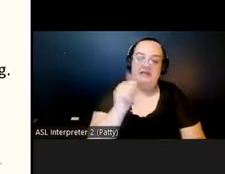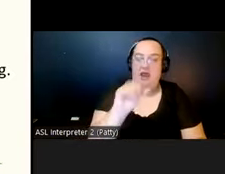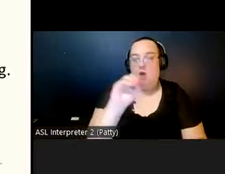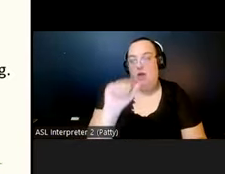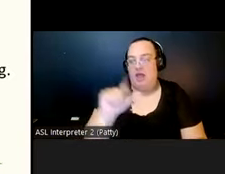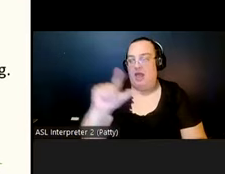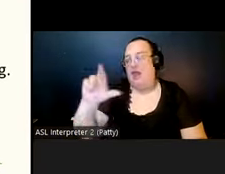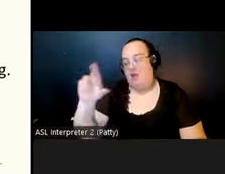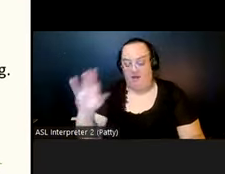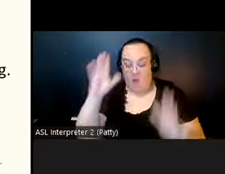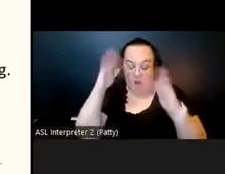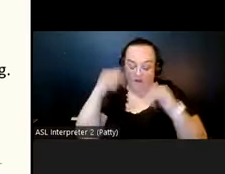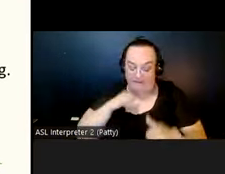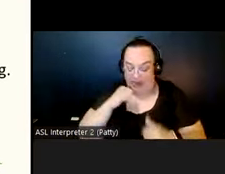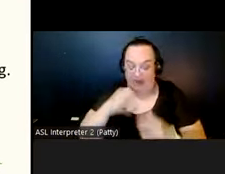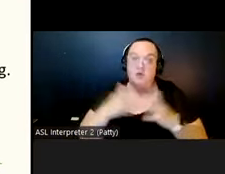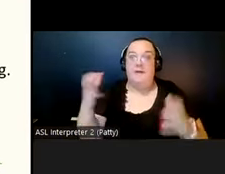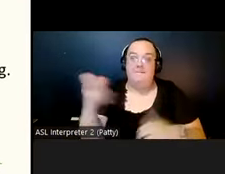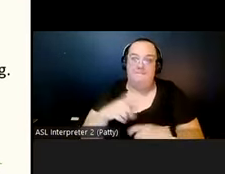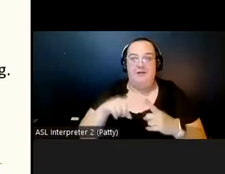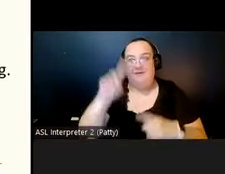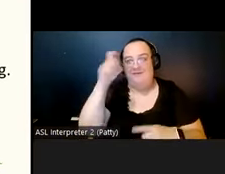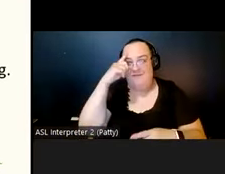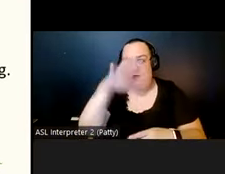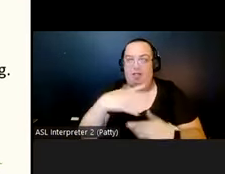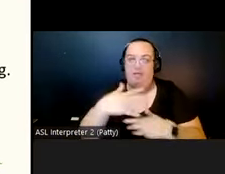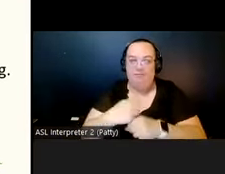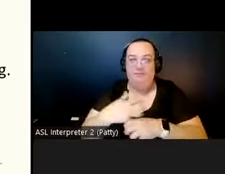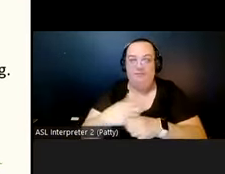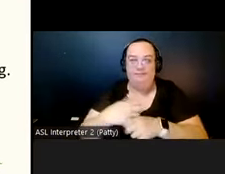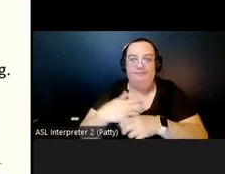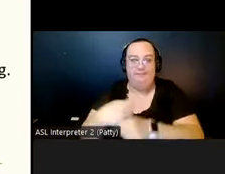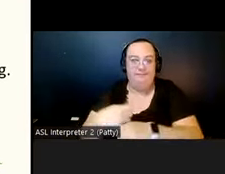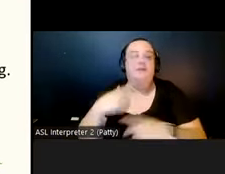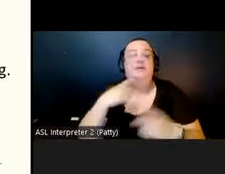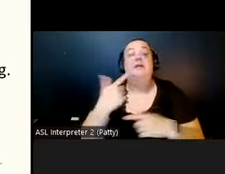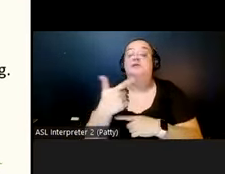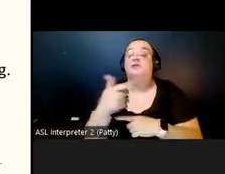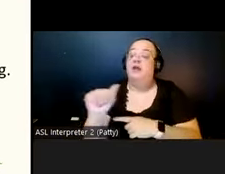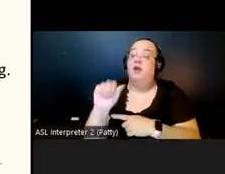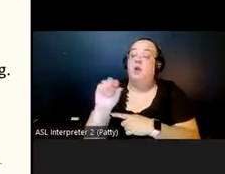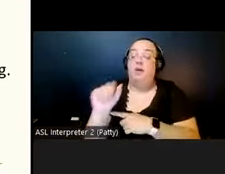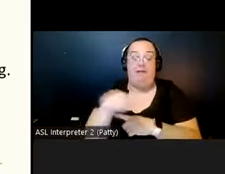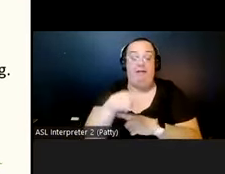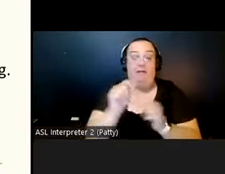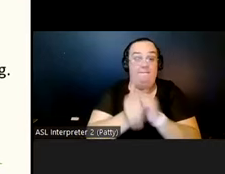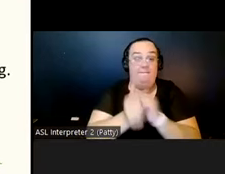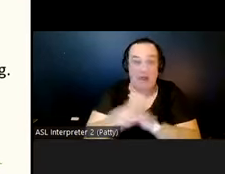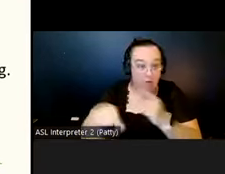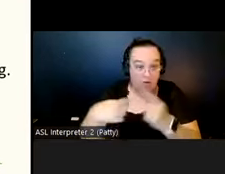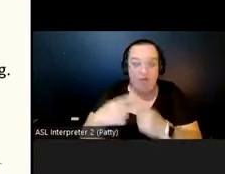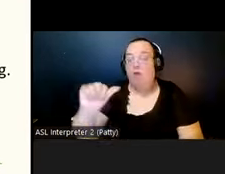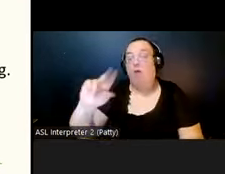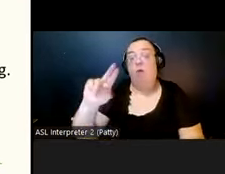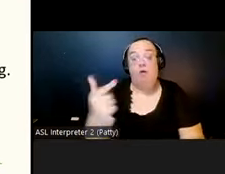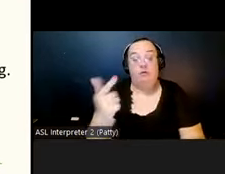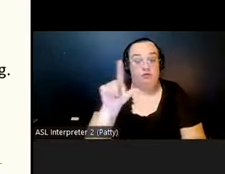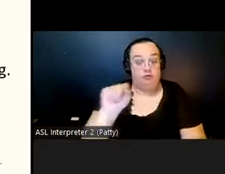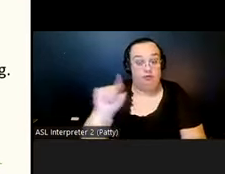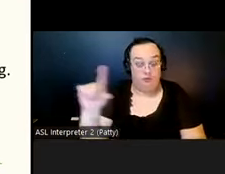into federal acronyms. So the Great American Outdoors Act was passed in August of